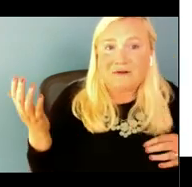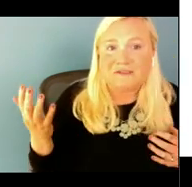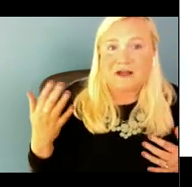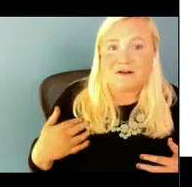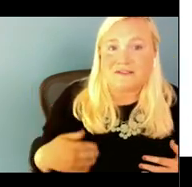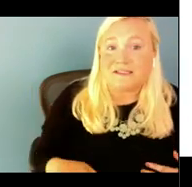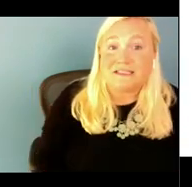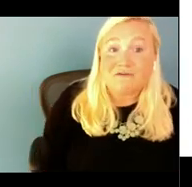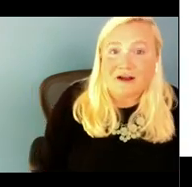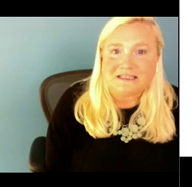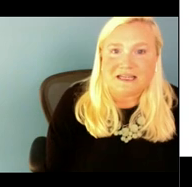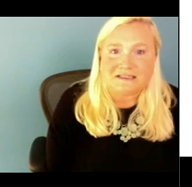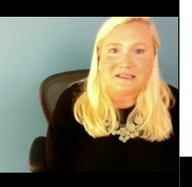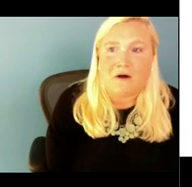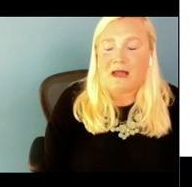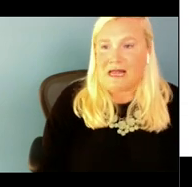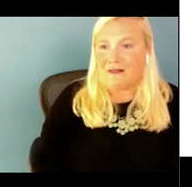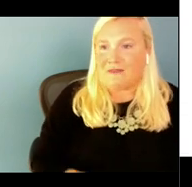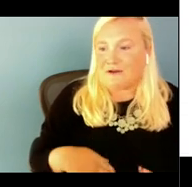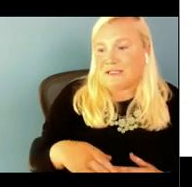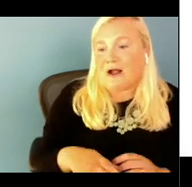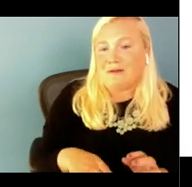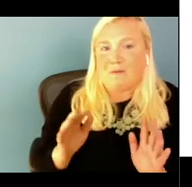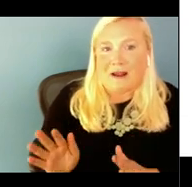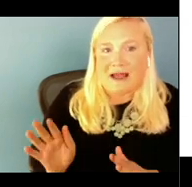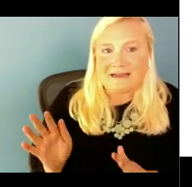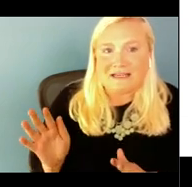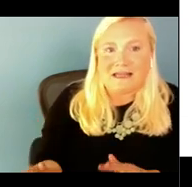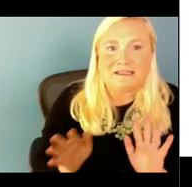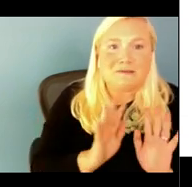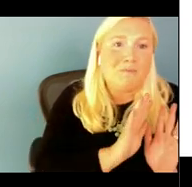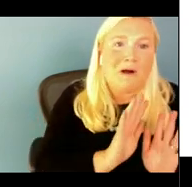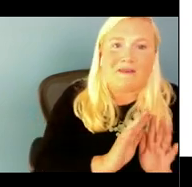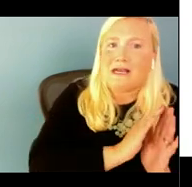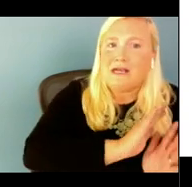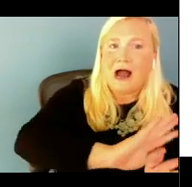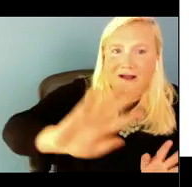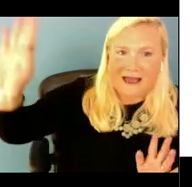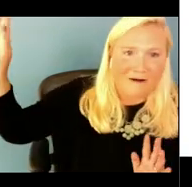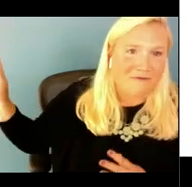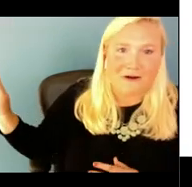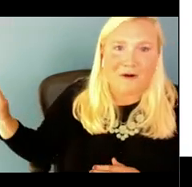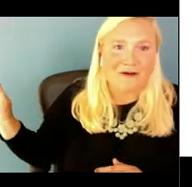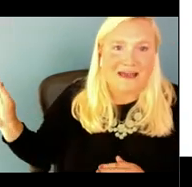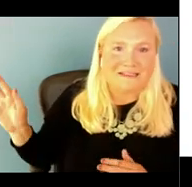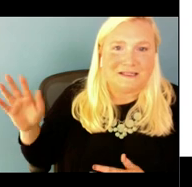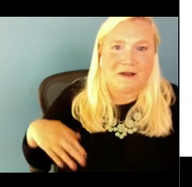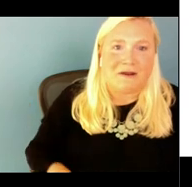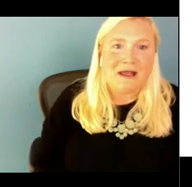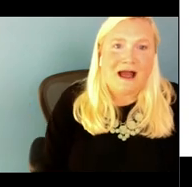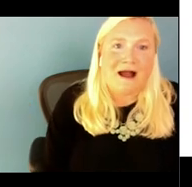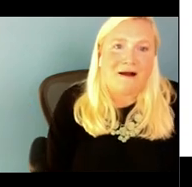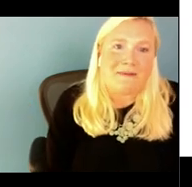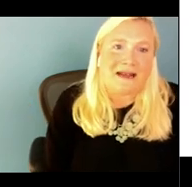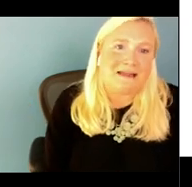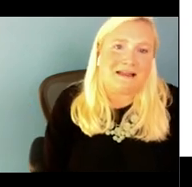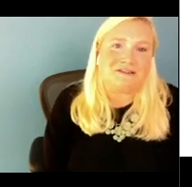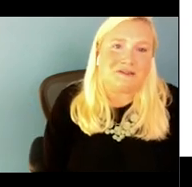how every kid who stutters is different. And so there's not going to be one activity that's part like a knockout for your whole